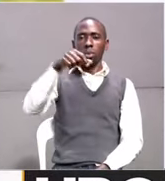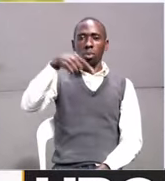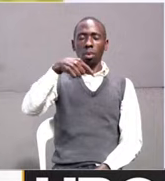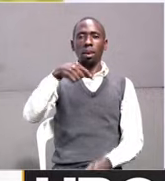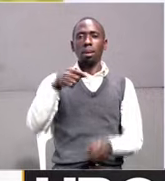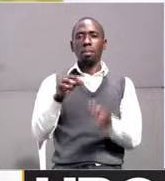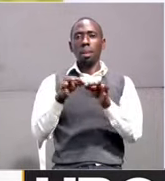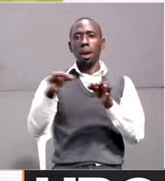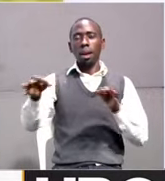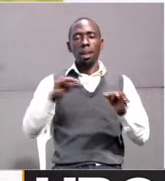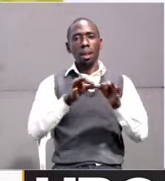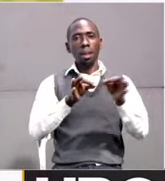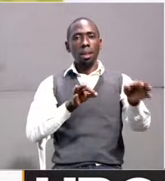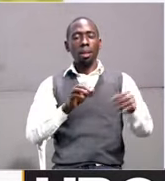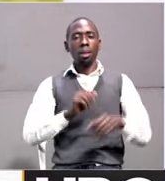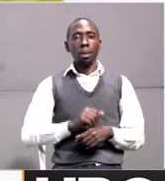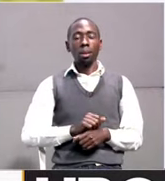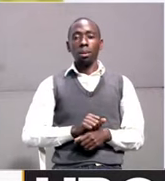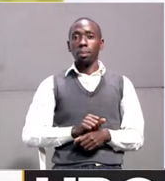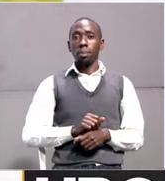But this